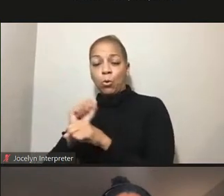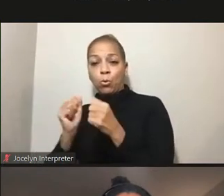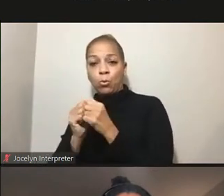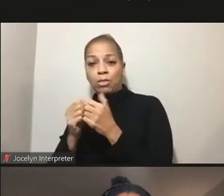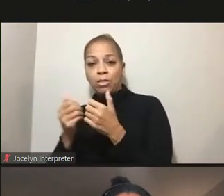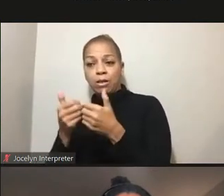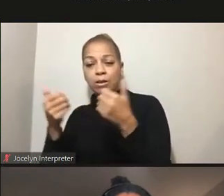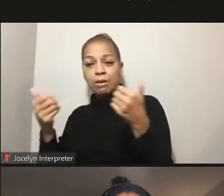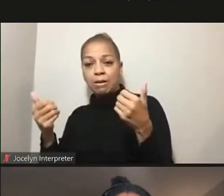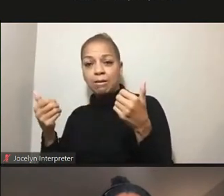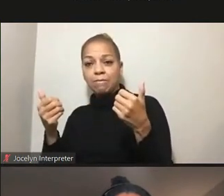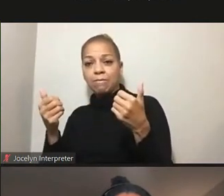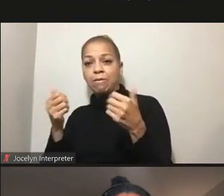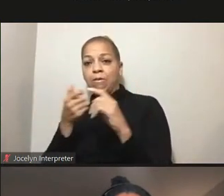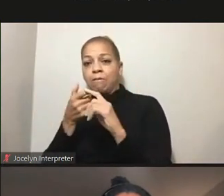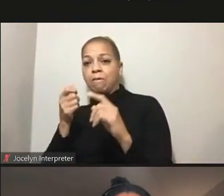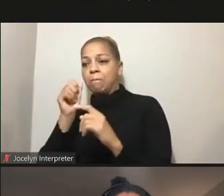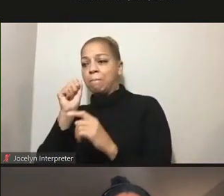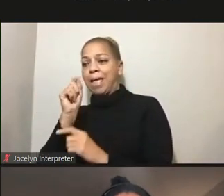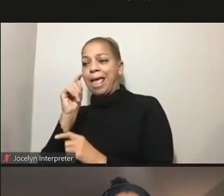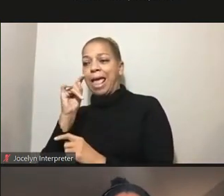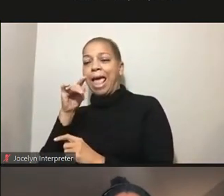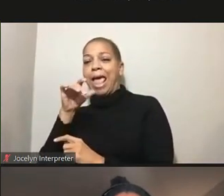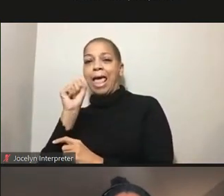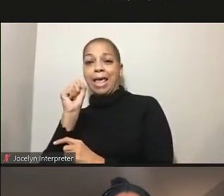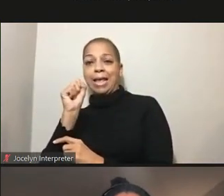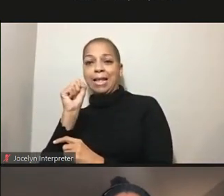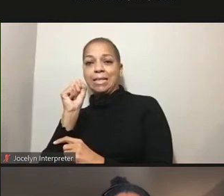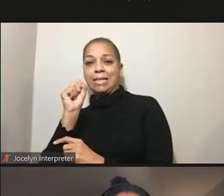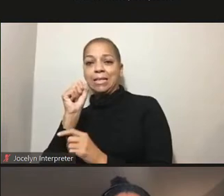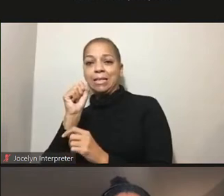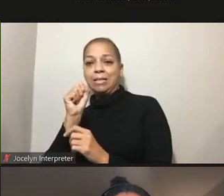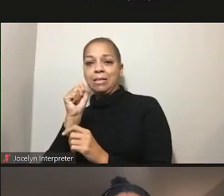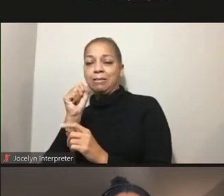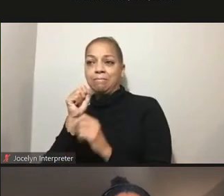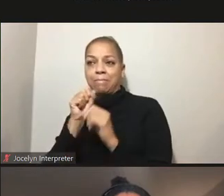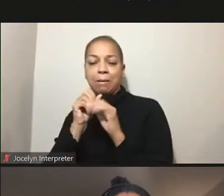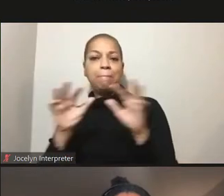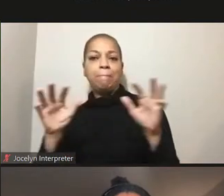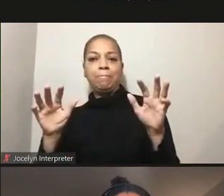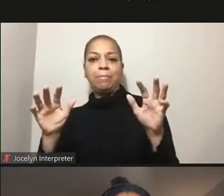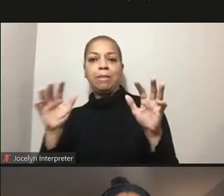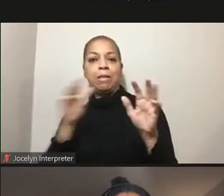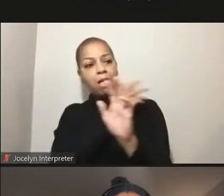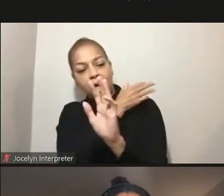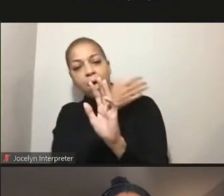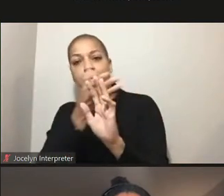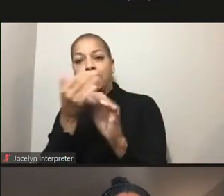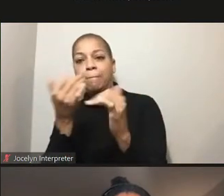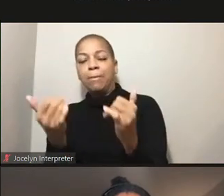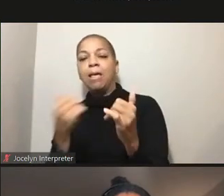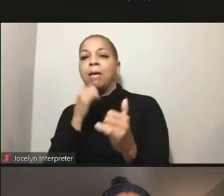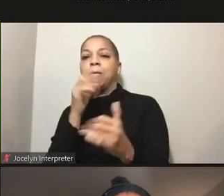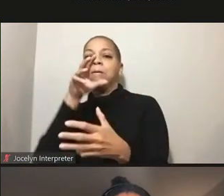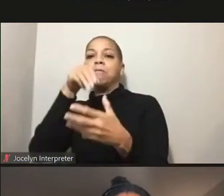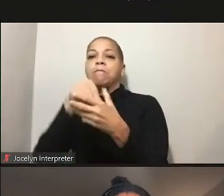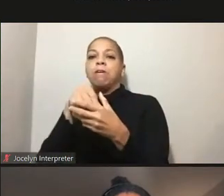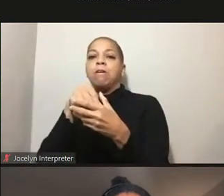from the AIDS epidemic until now, I've been engaged in an active